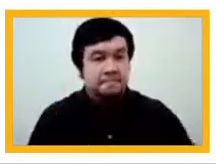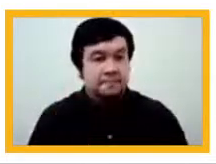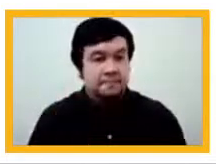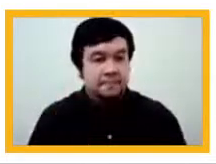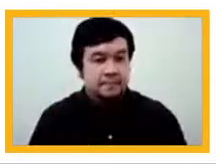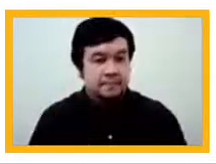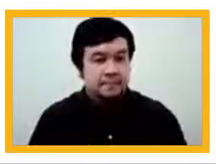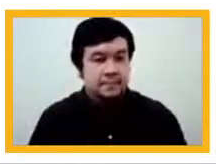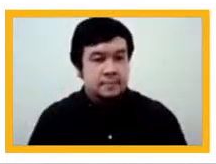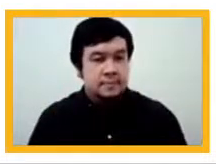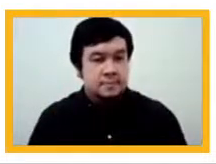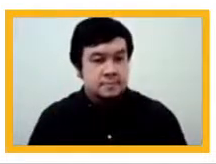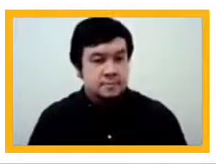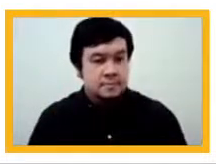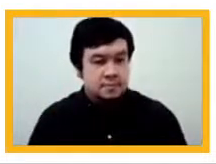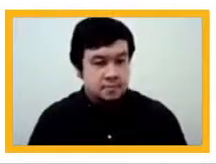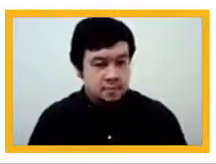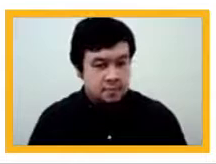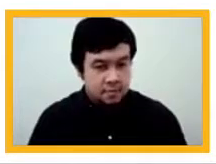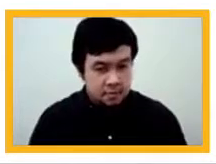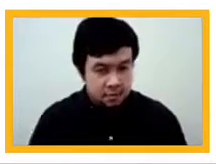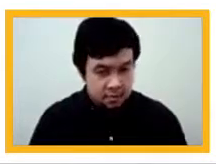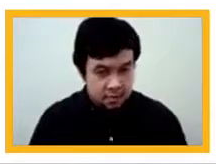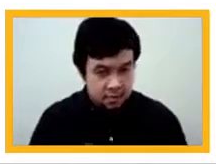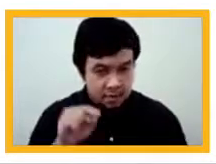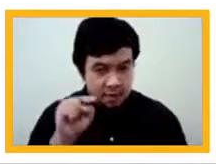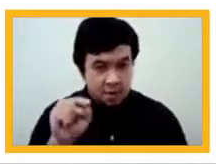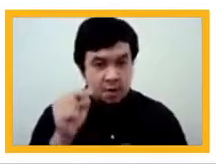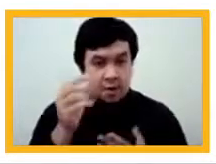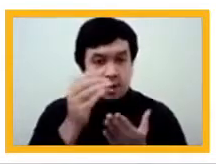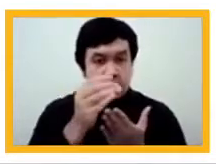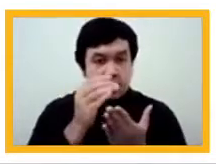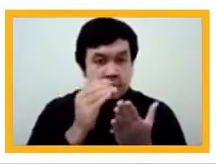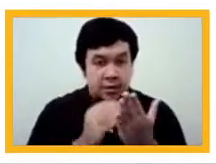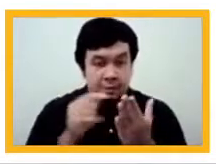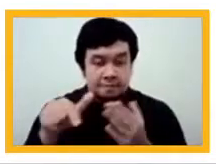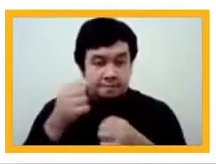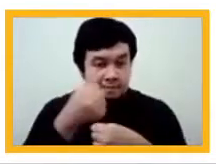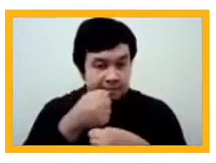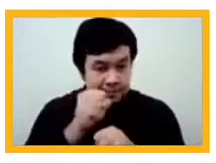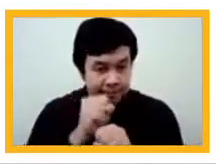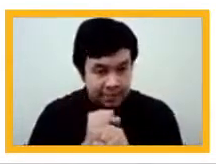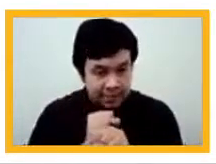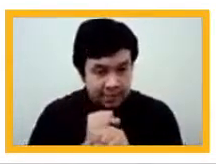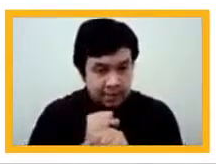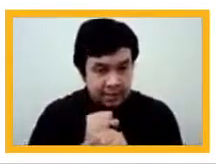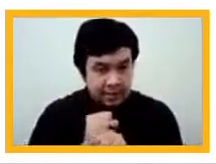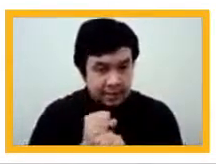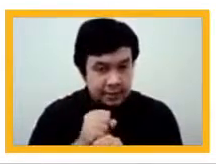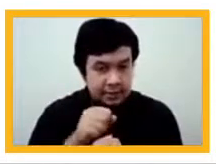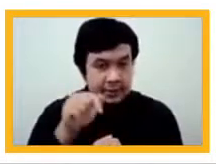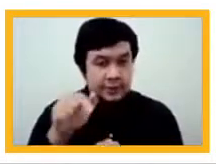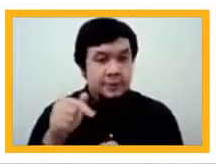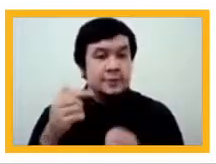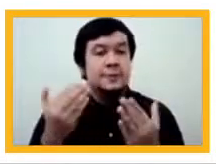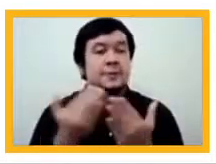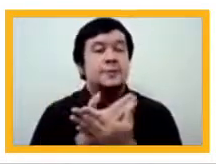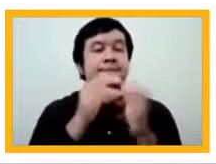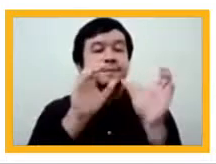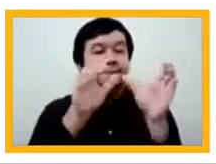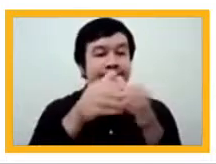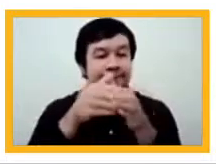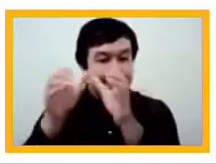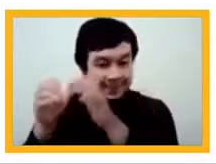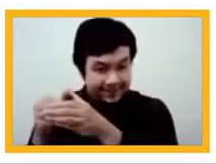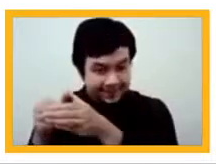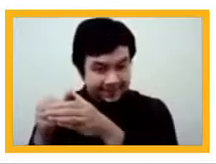our university case, we created a new department converging software plus law, software plus